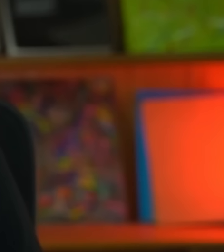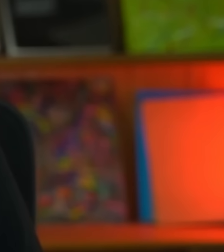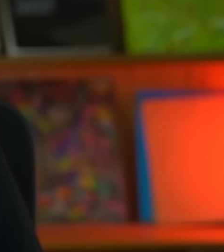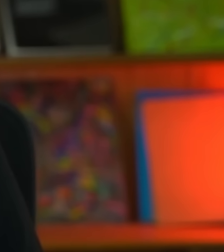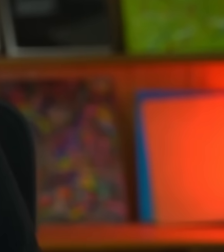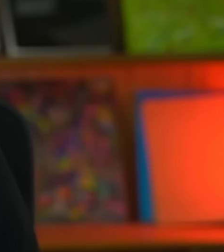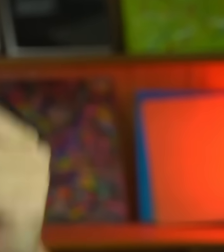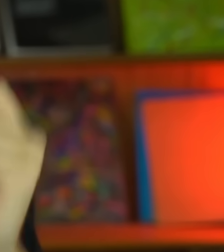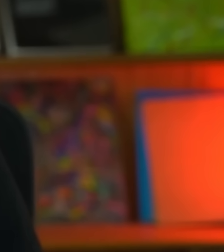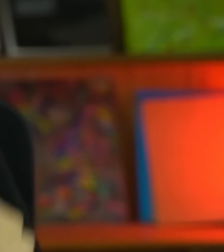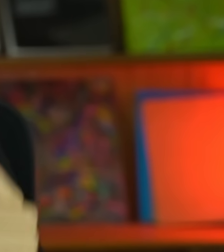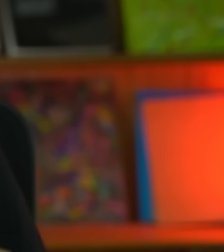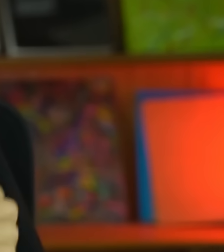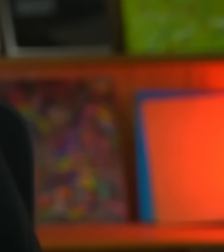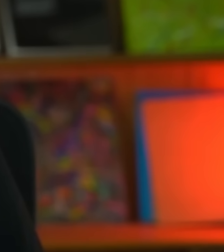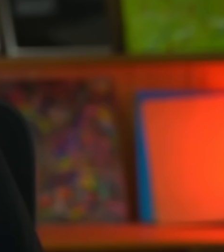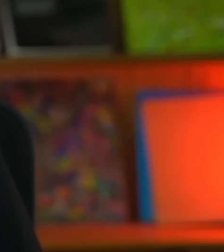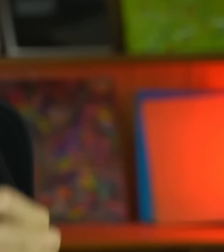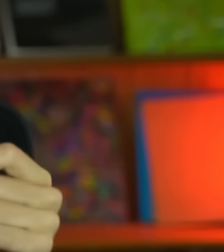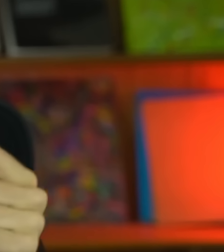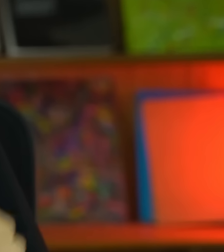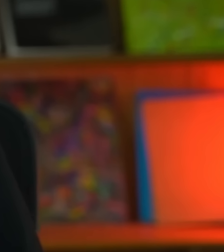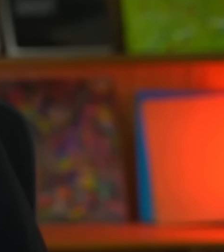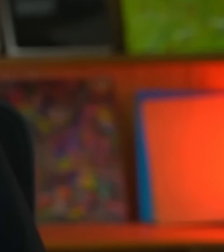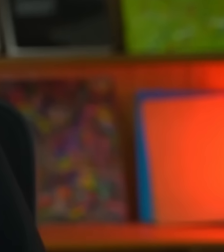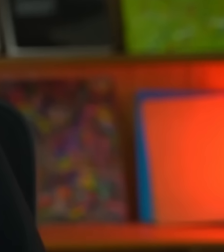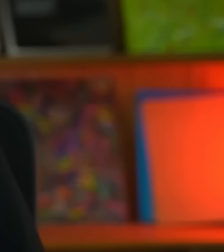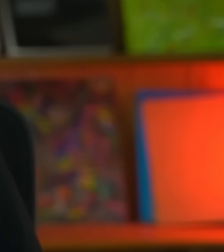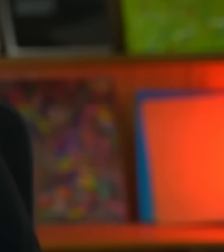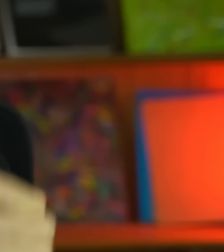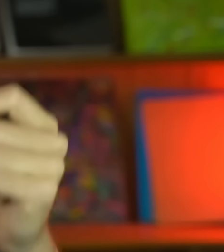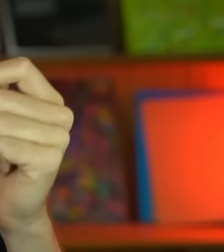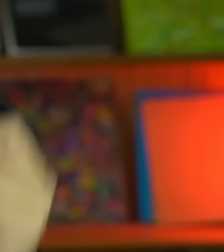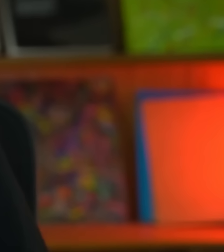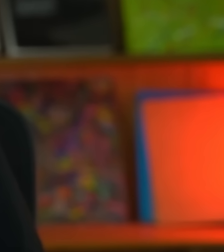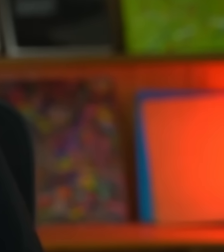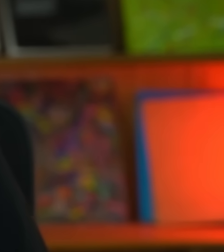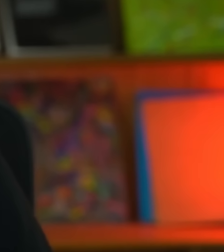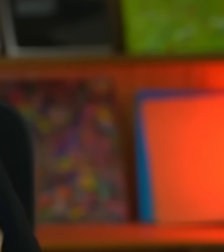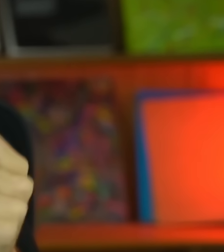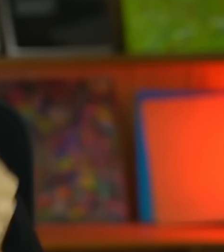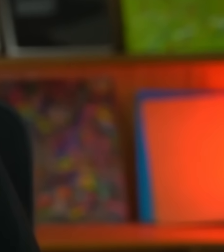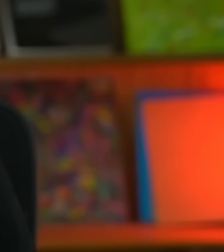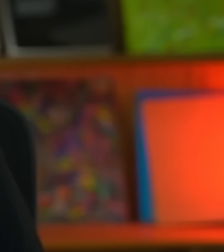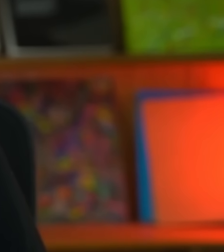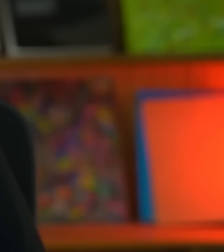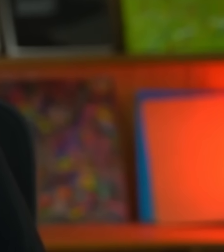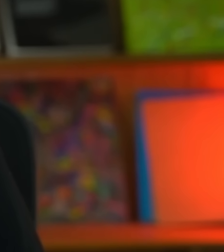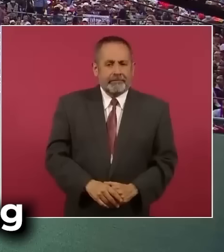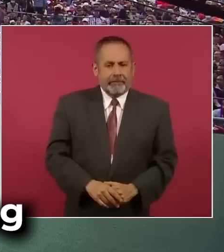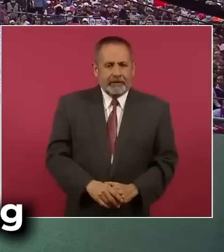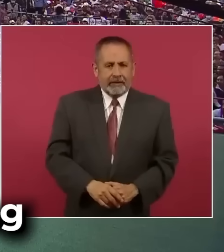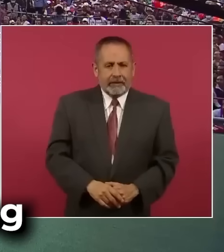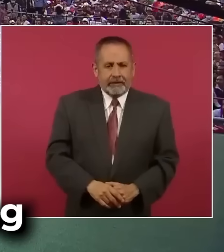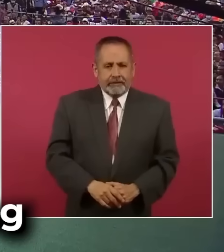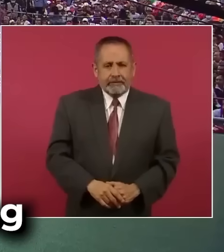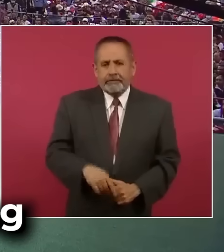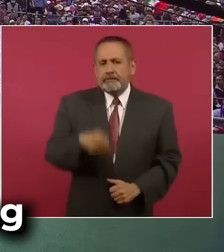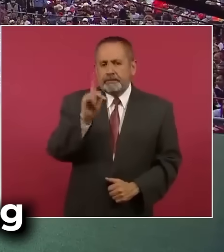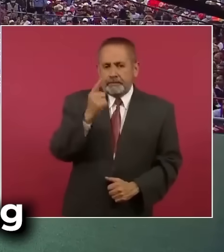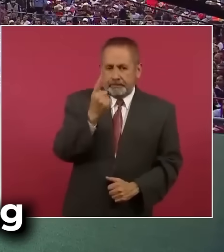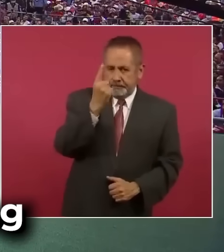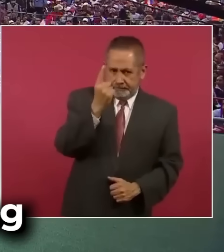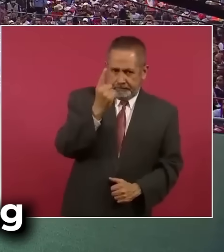U.S. colony. We are not going to tolerate this aggressive behavior by these hypocrites in Washington. Pero lo